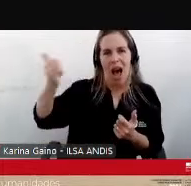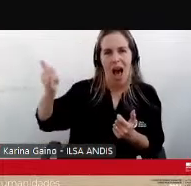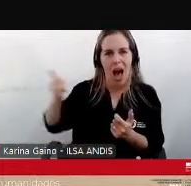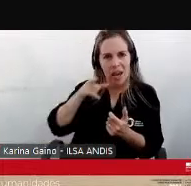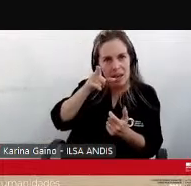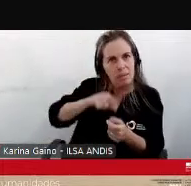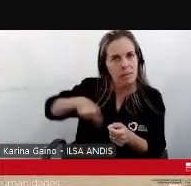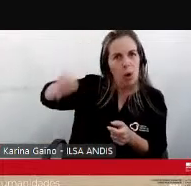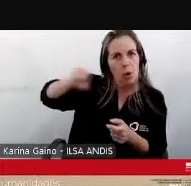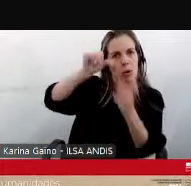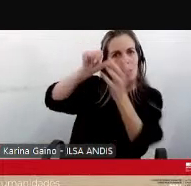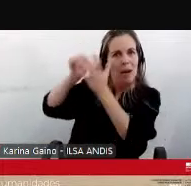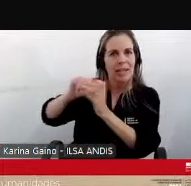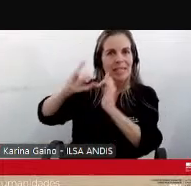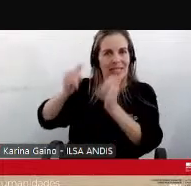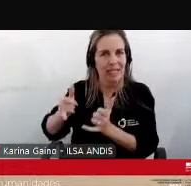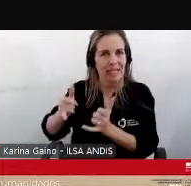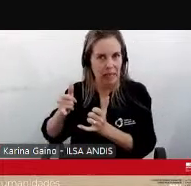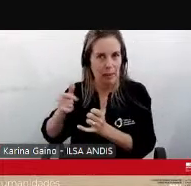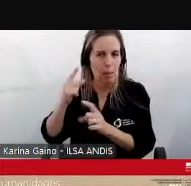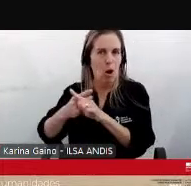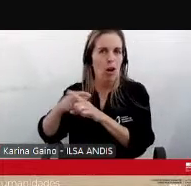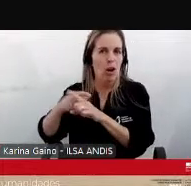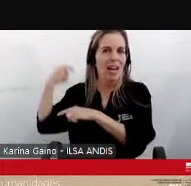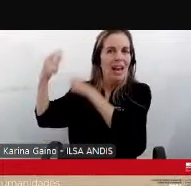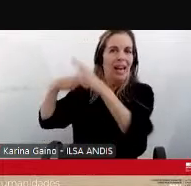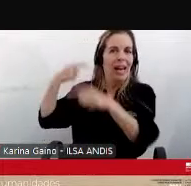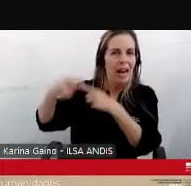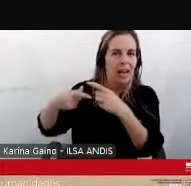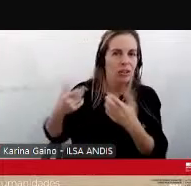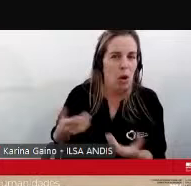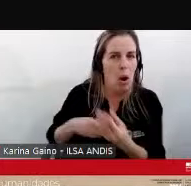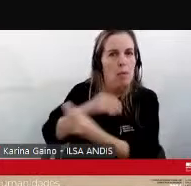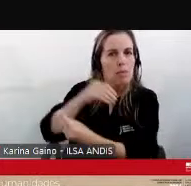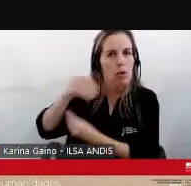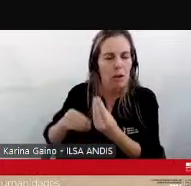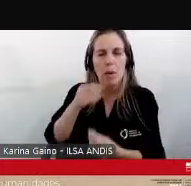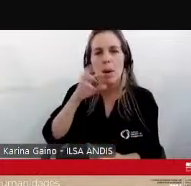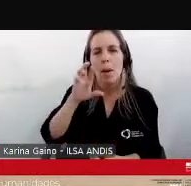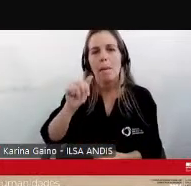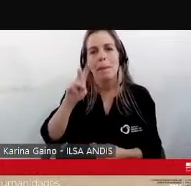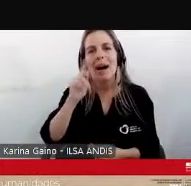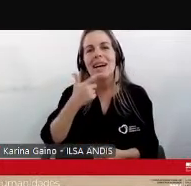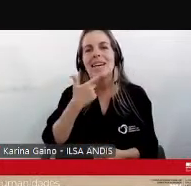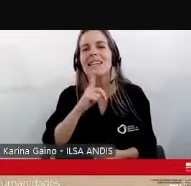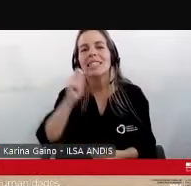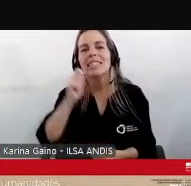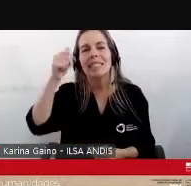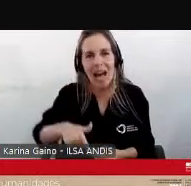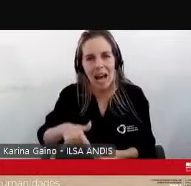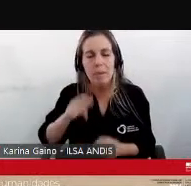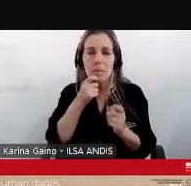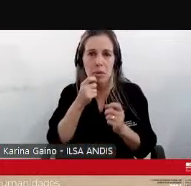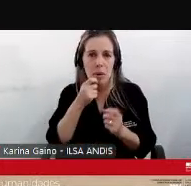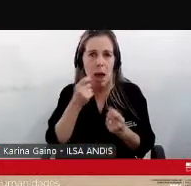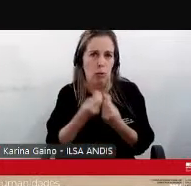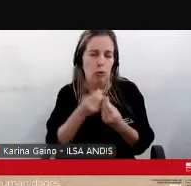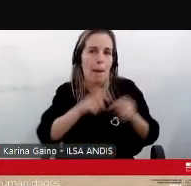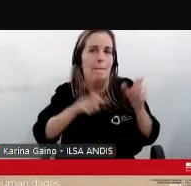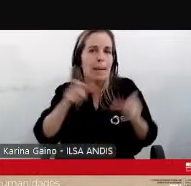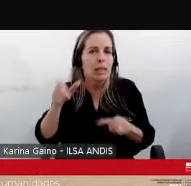people, for example, in Pakistan, might be born into sort of generational debt in brick